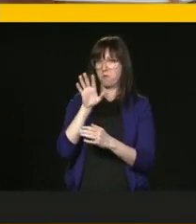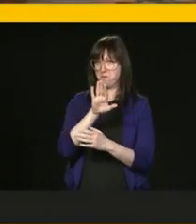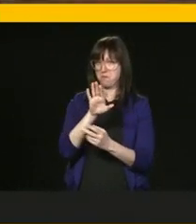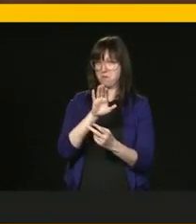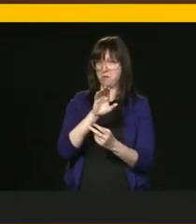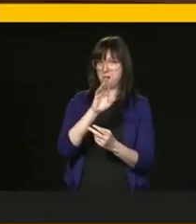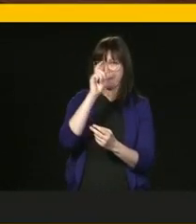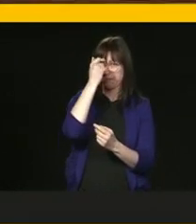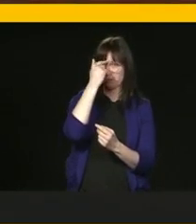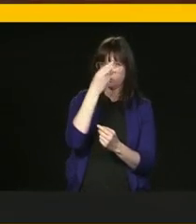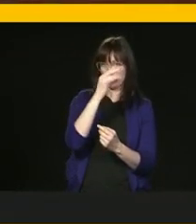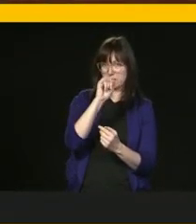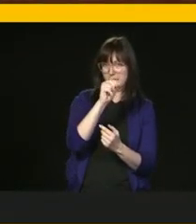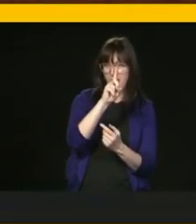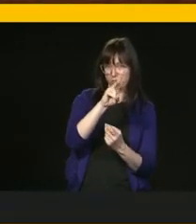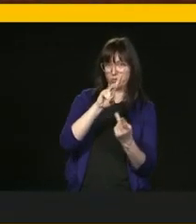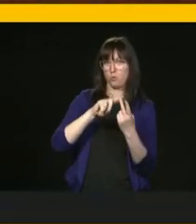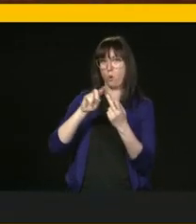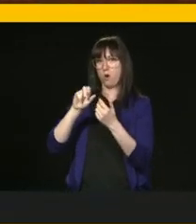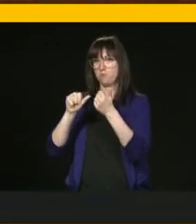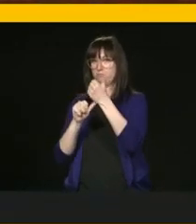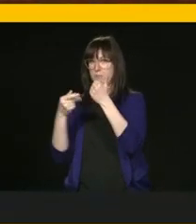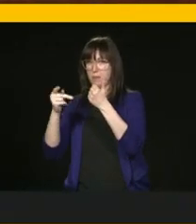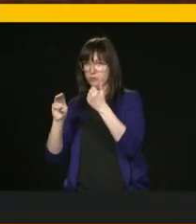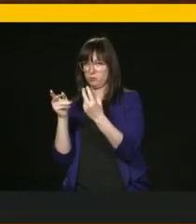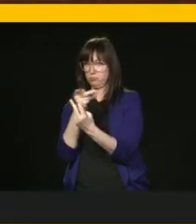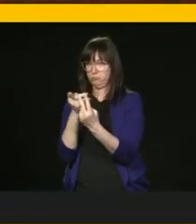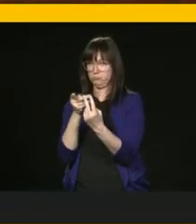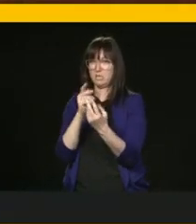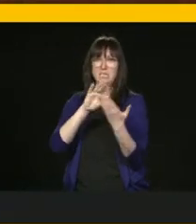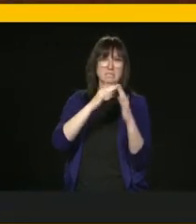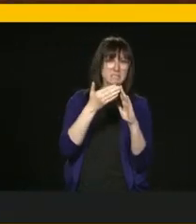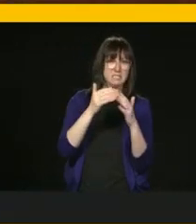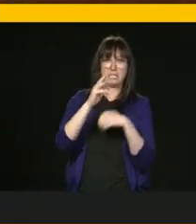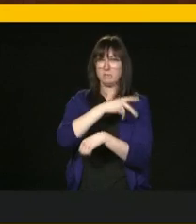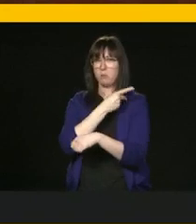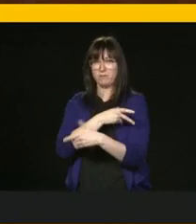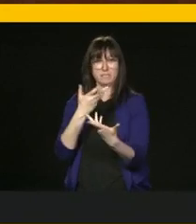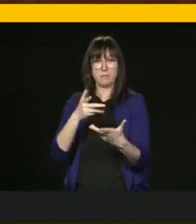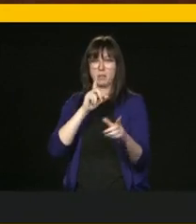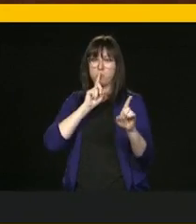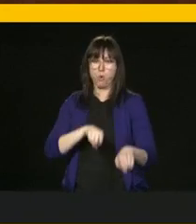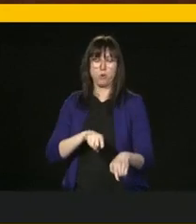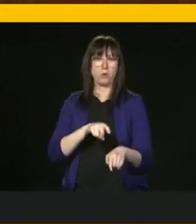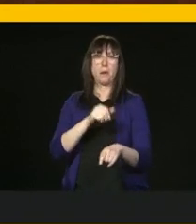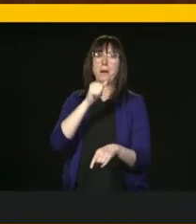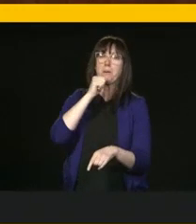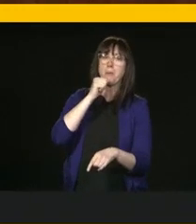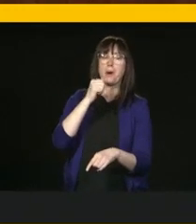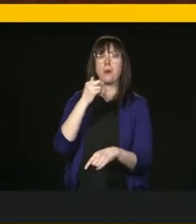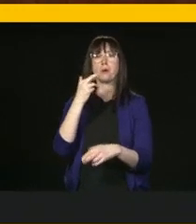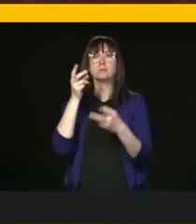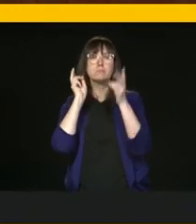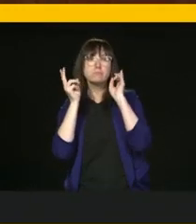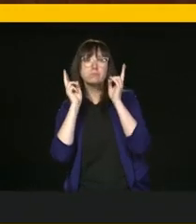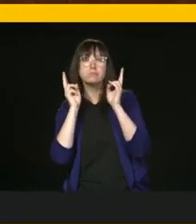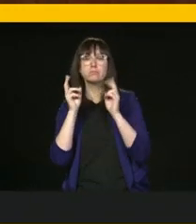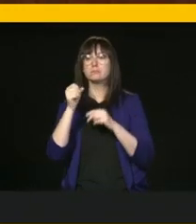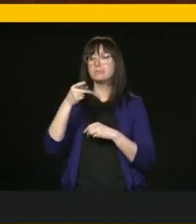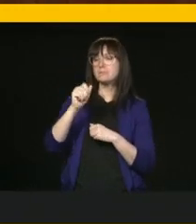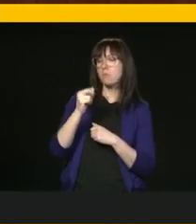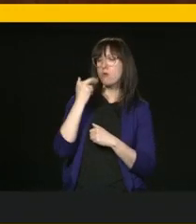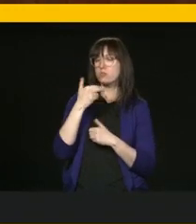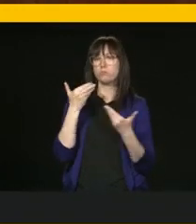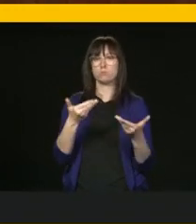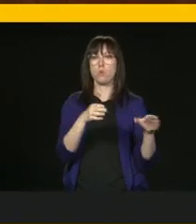lot of cities and provinces have ordered non-essential businesses like bars, salons, spas, restaurants to close down. Is the federal government going